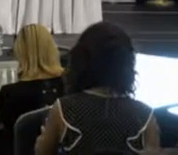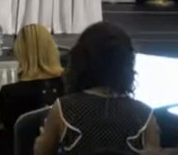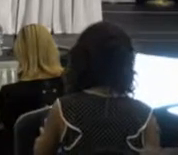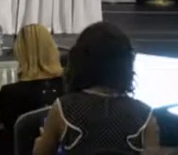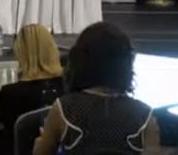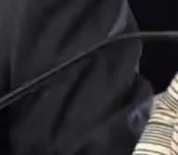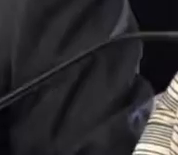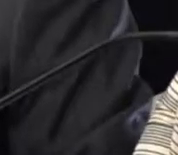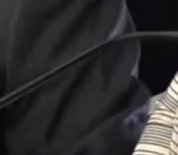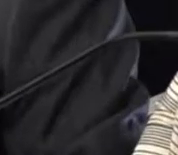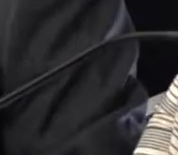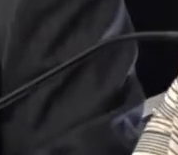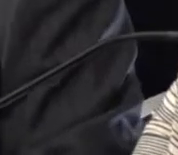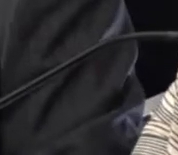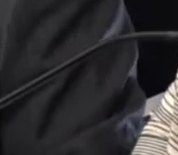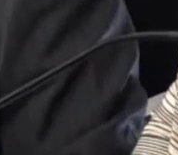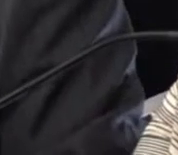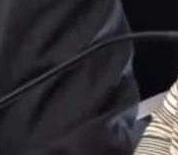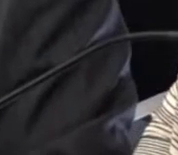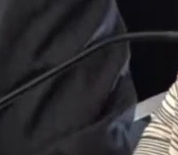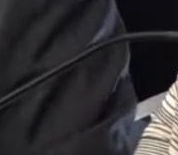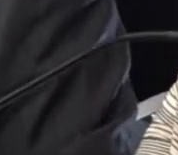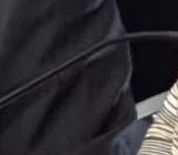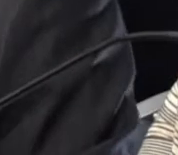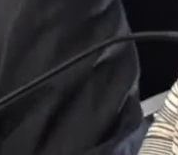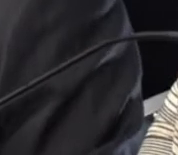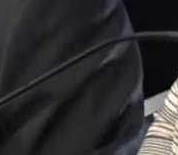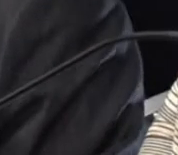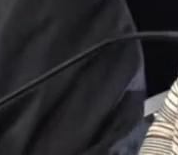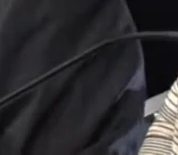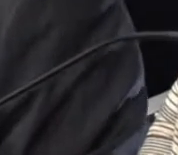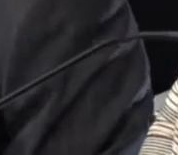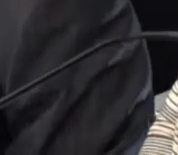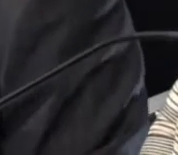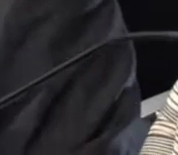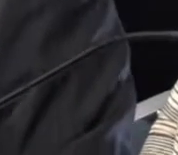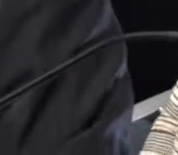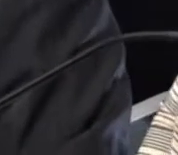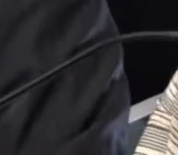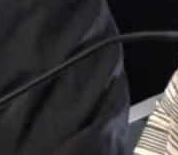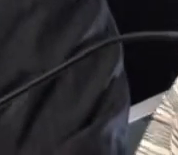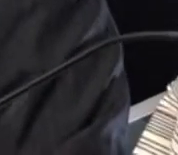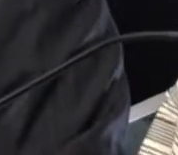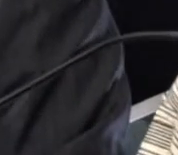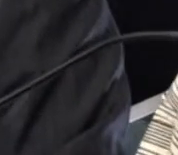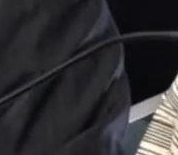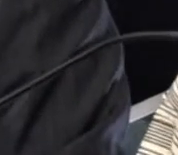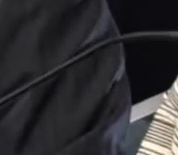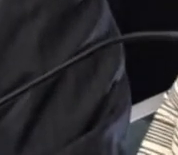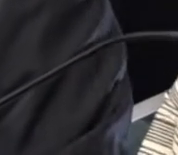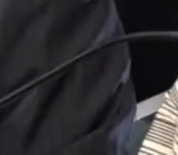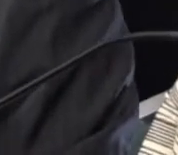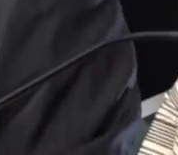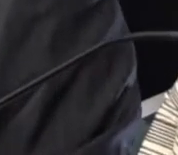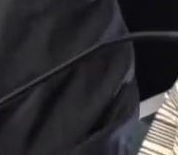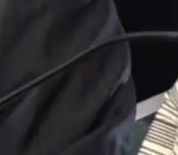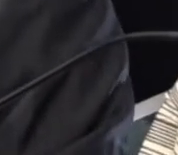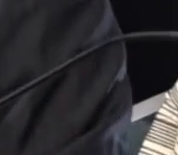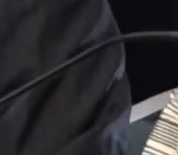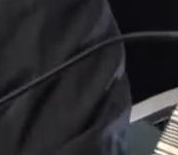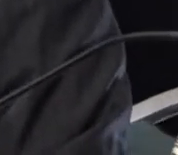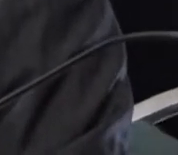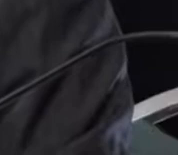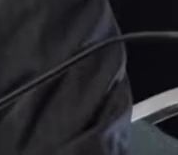meeting, of this public meeting this morning, is to hear testimony from current and former government